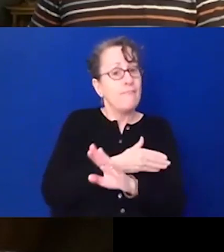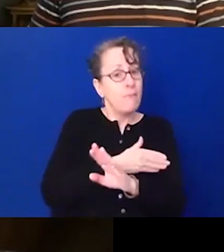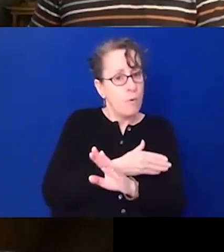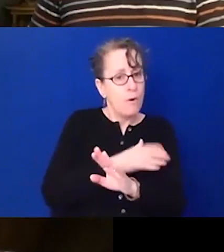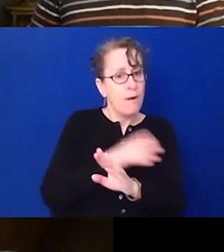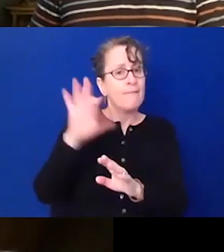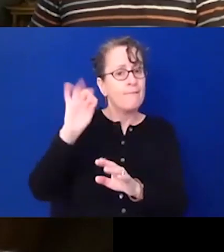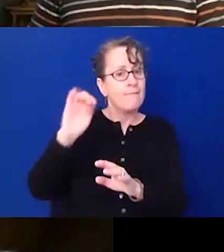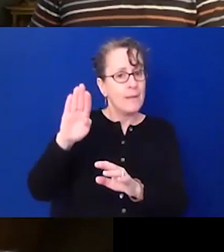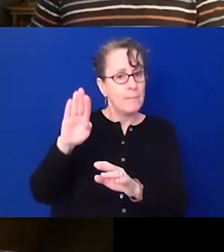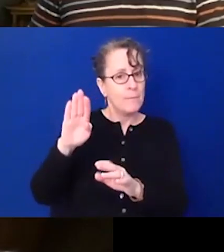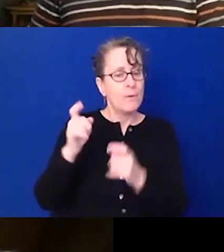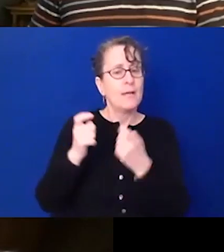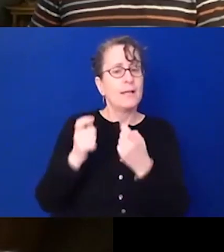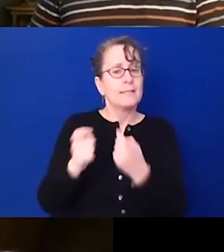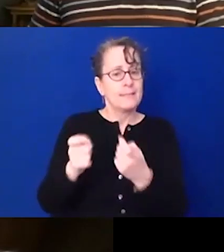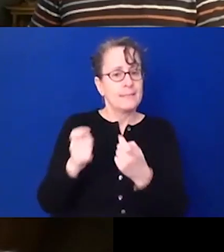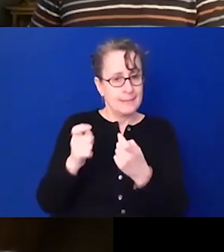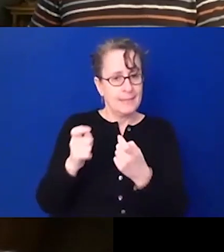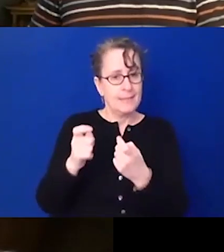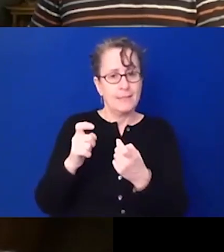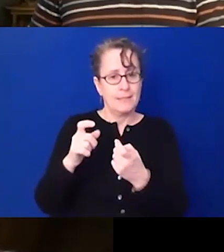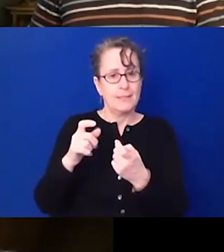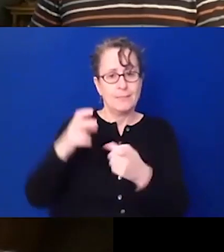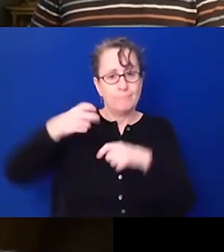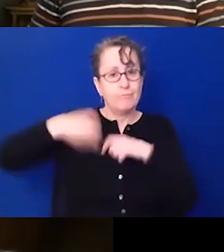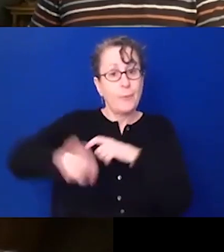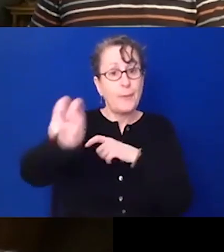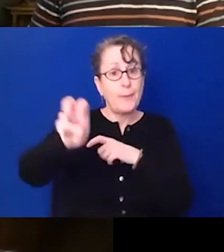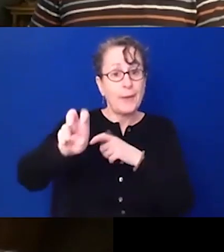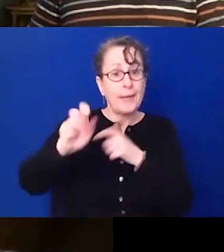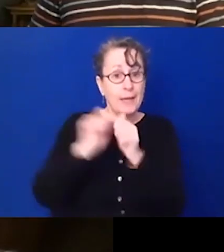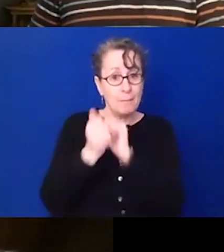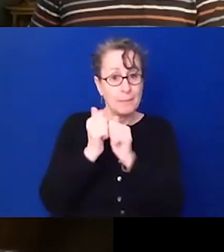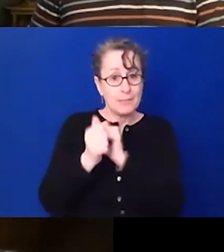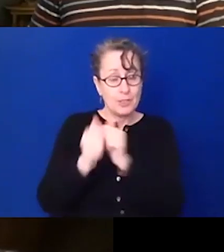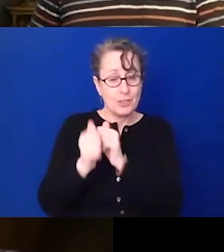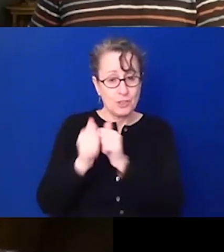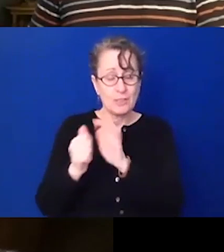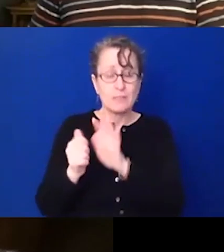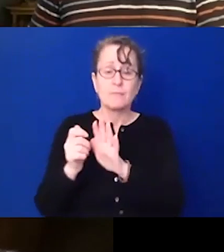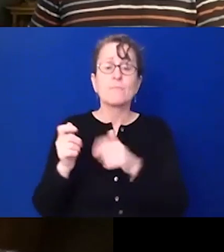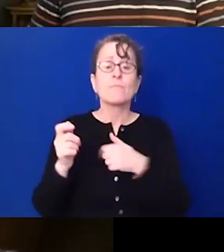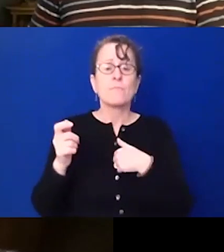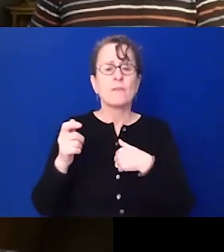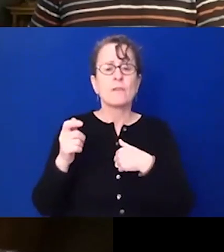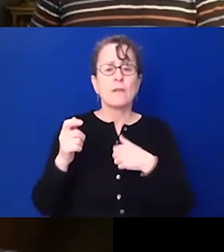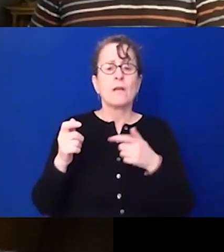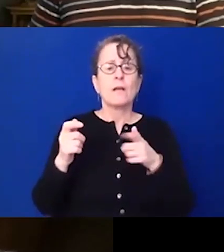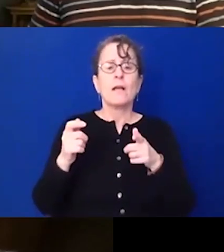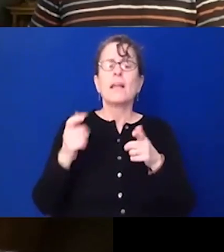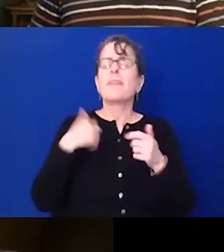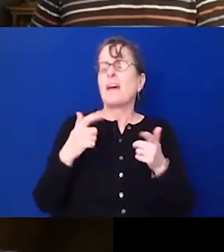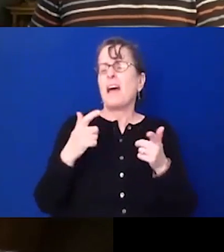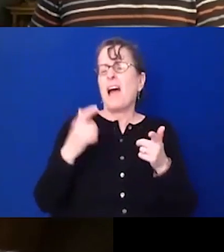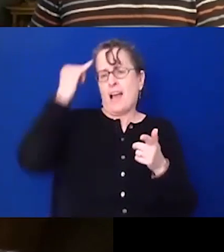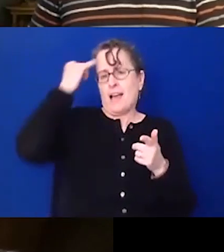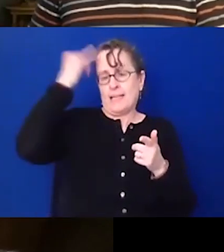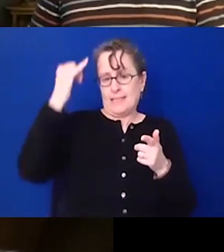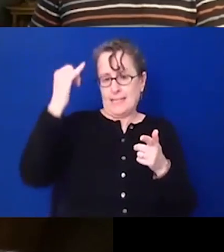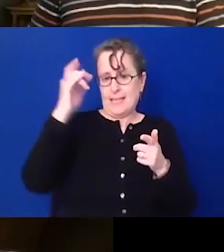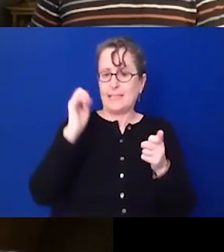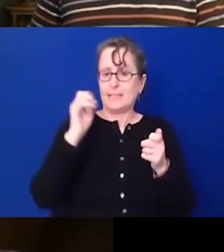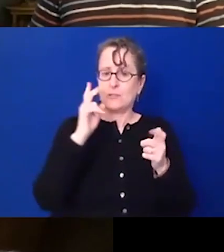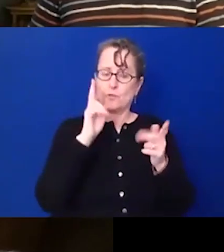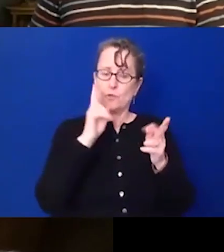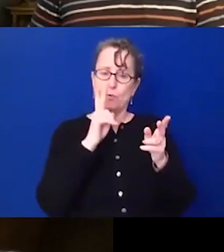international ski jumping competition in February each year. The request was to allow it in December, January, and February. And so we on staff are recommending